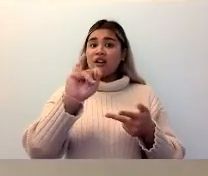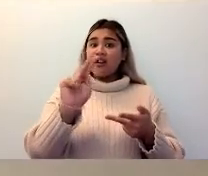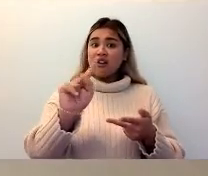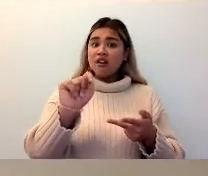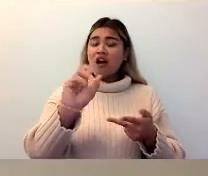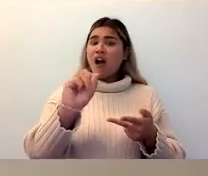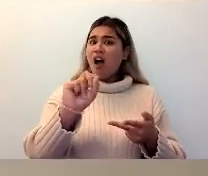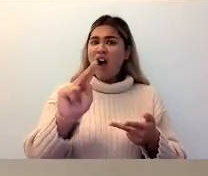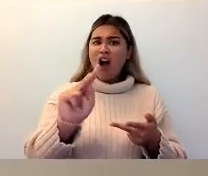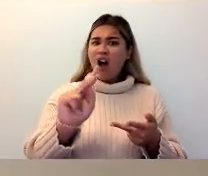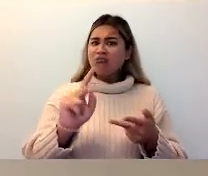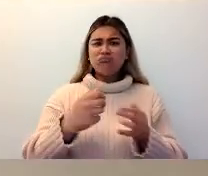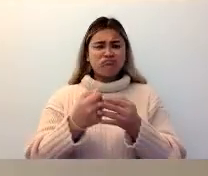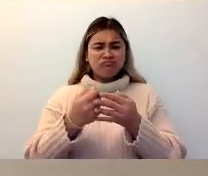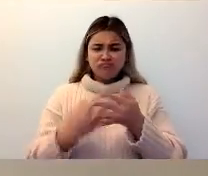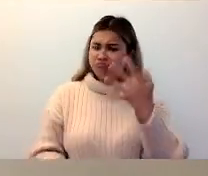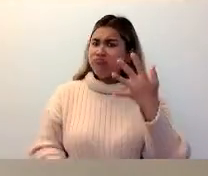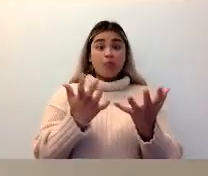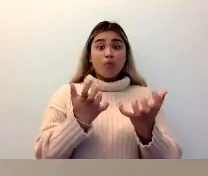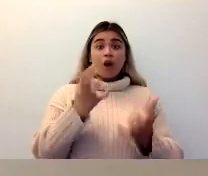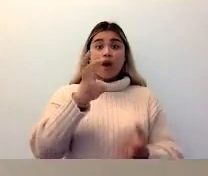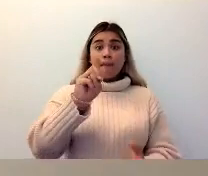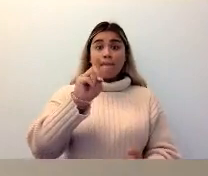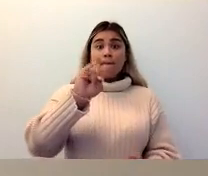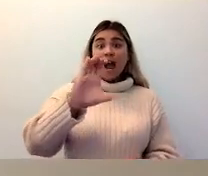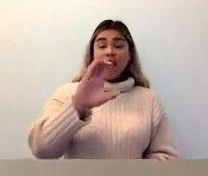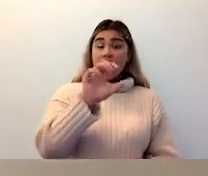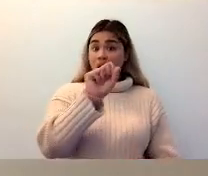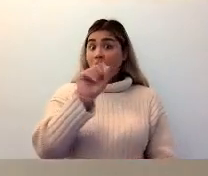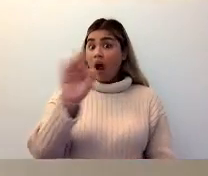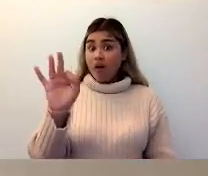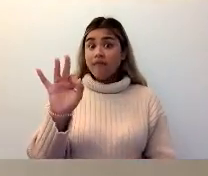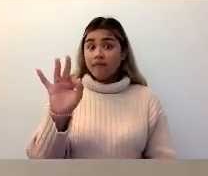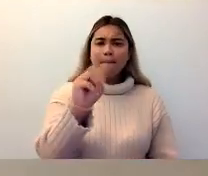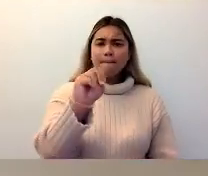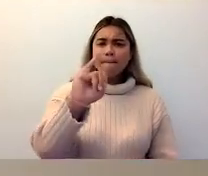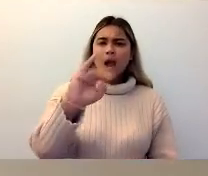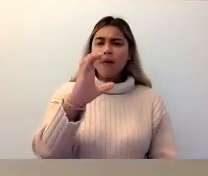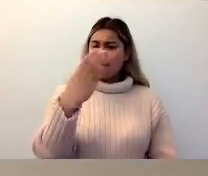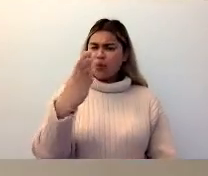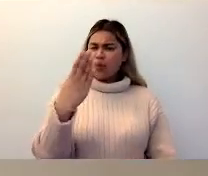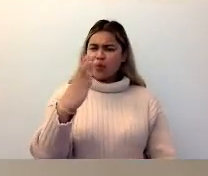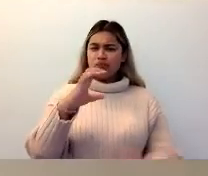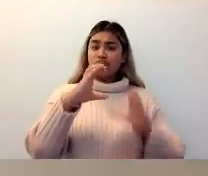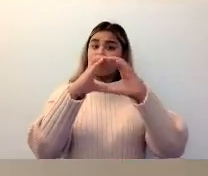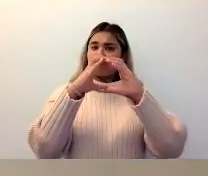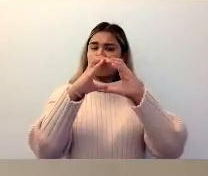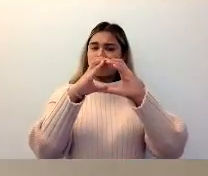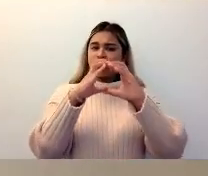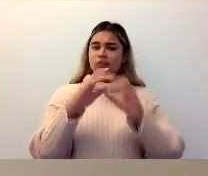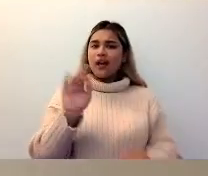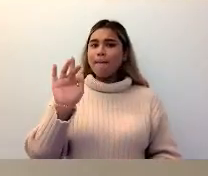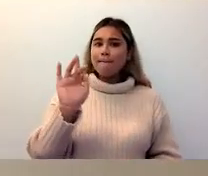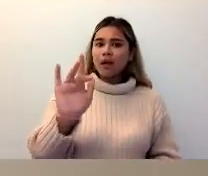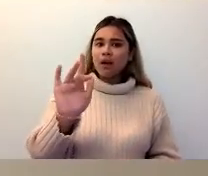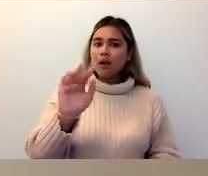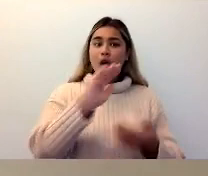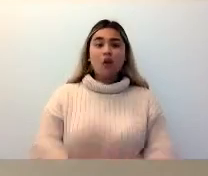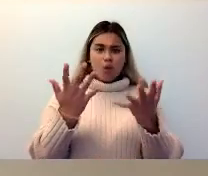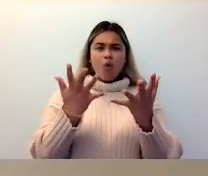whatever website you want, and you can see the captions with the video. To turn it off, click the blue microphone and it will turn